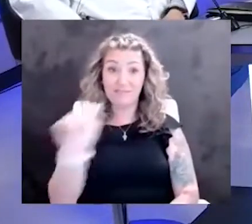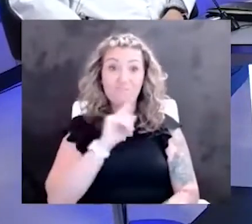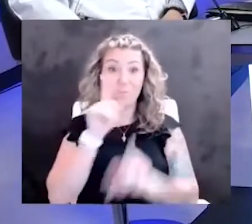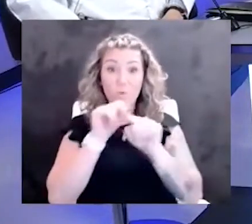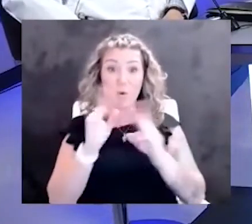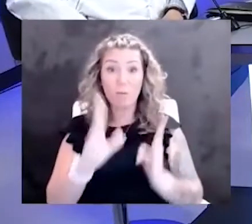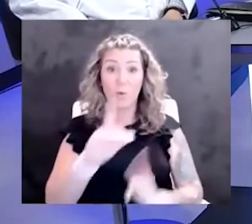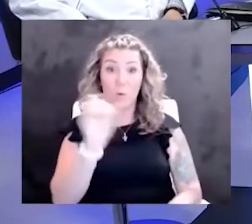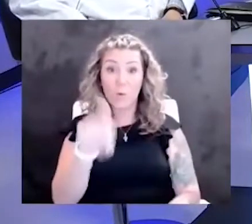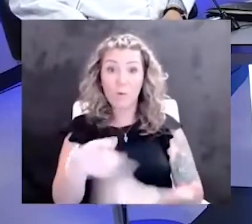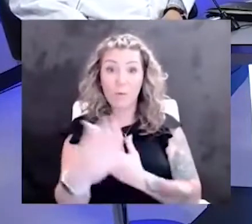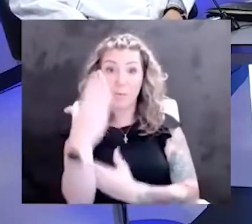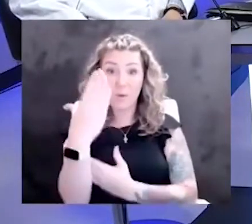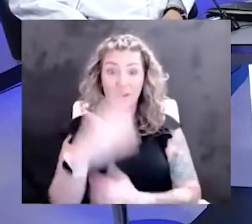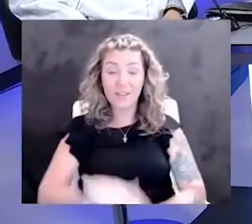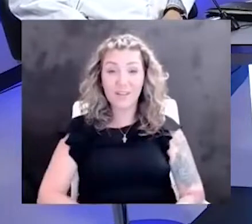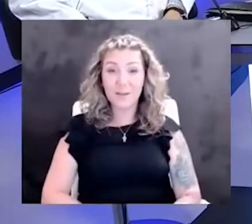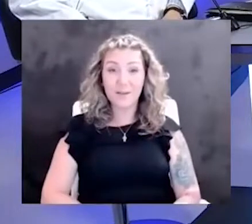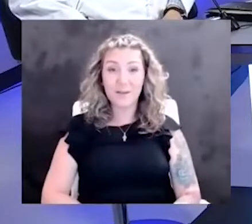morning.